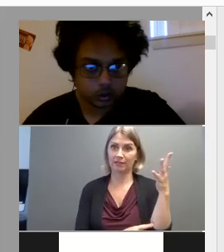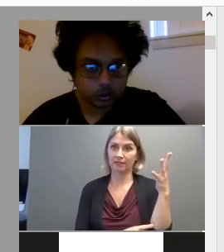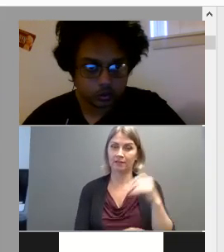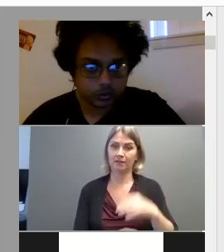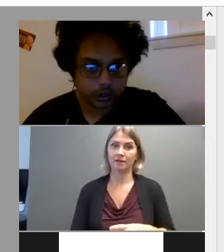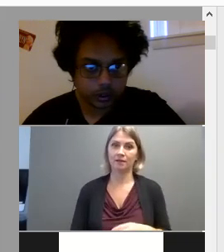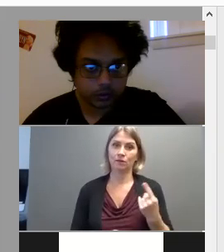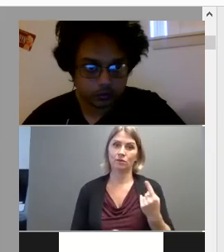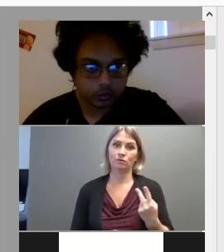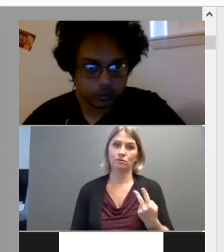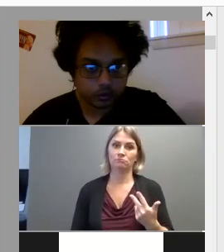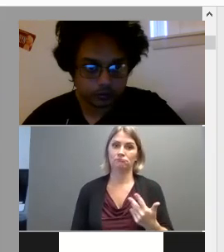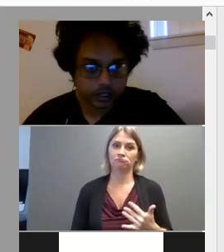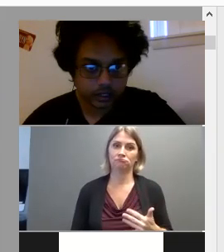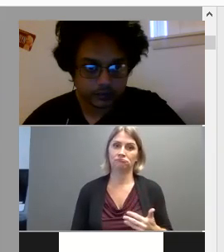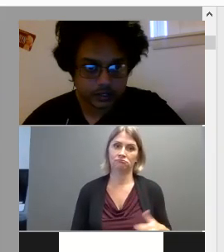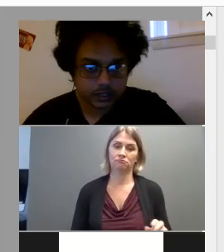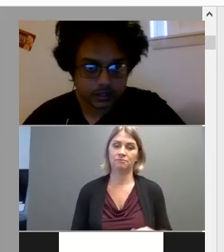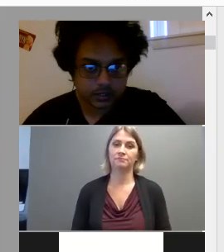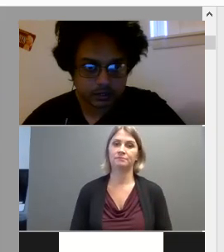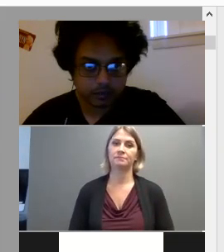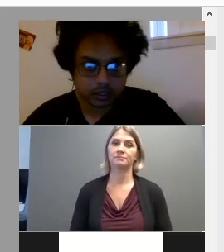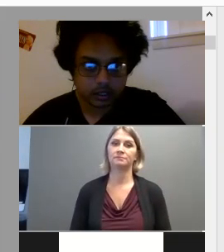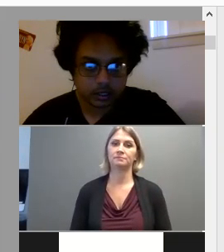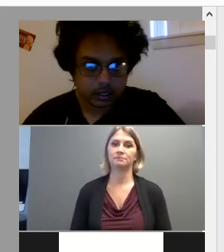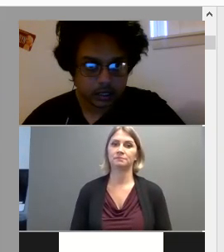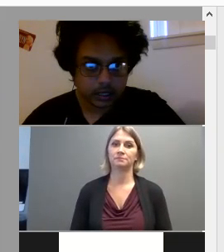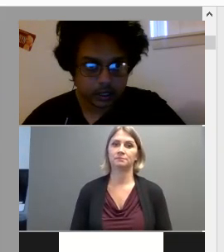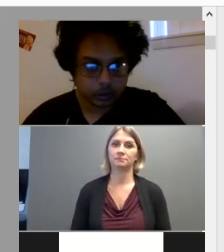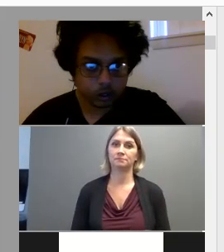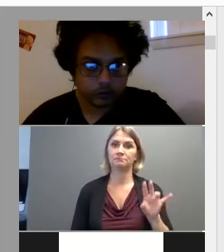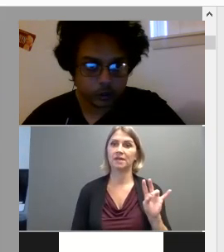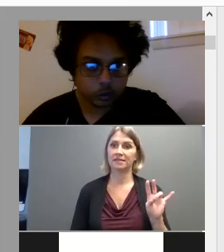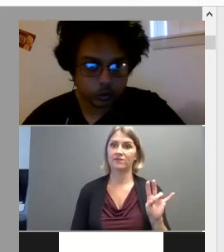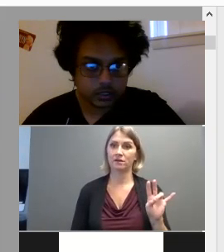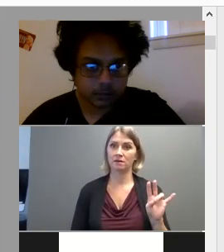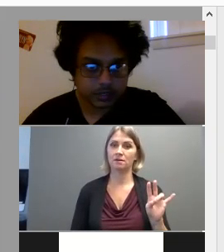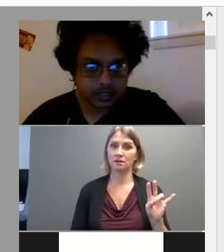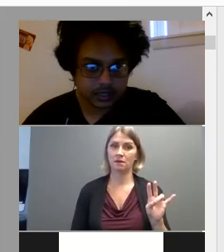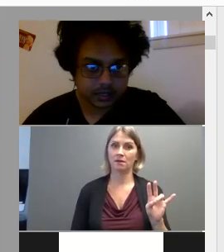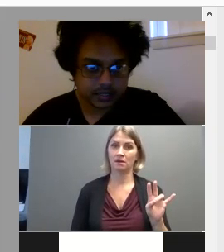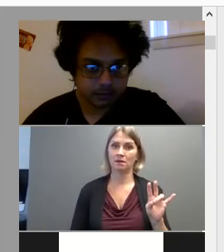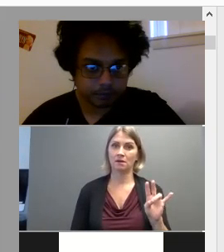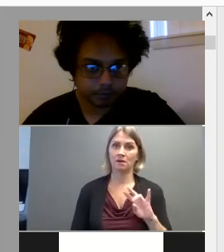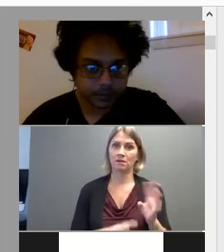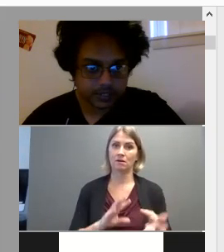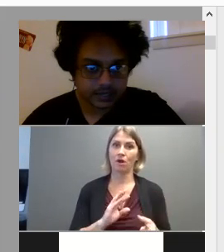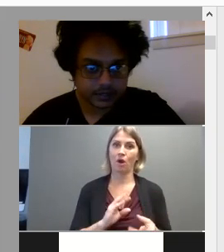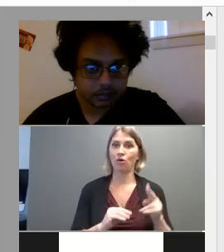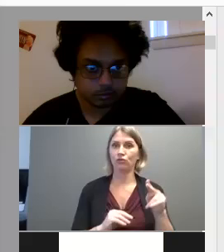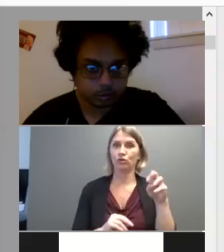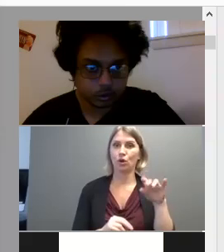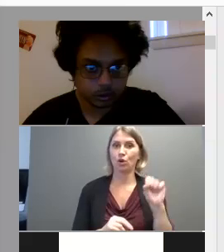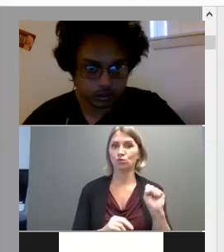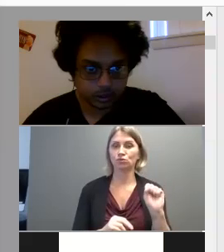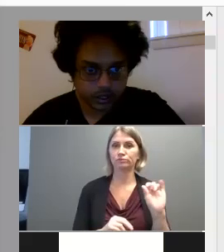1, 2, 3, 4, 5, 6, 7. And all of the nodes are basically the same